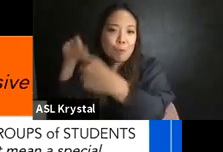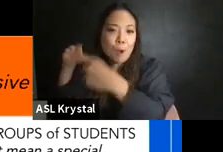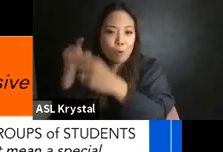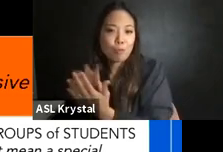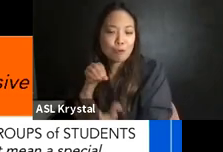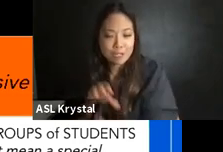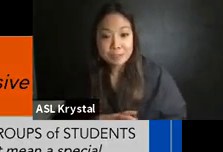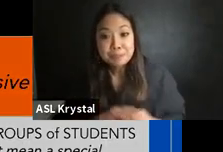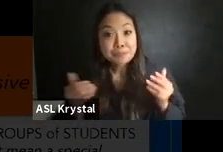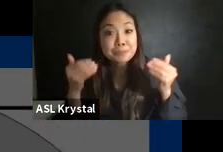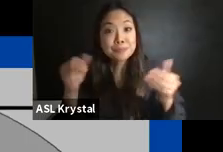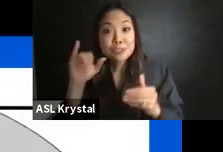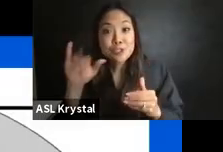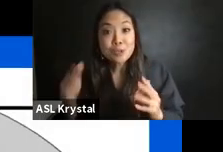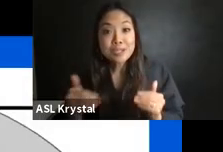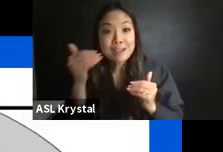thank you